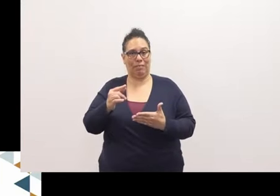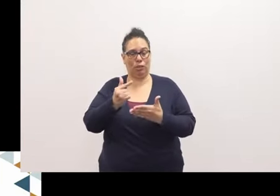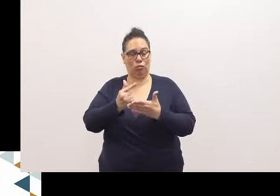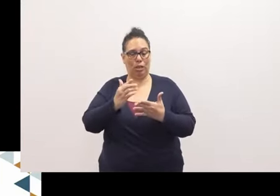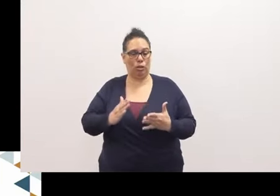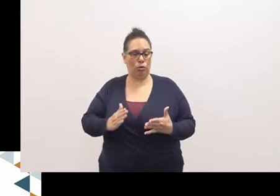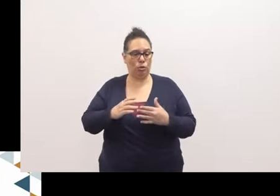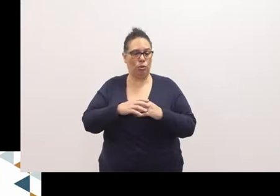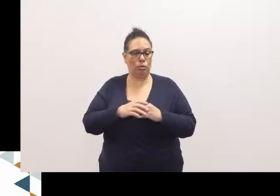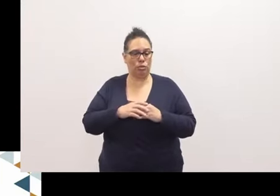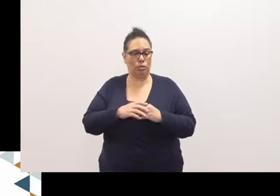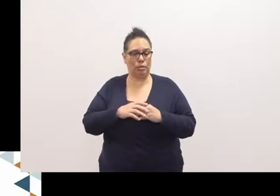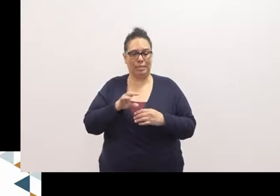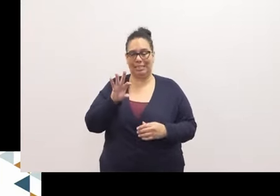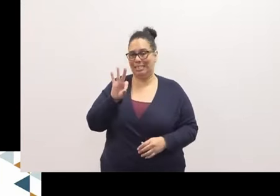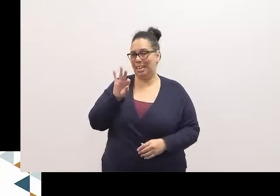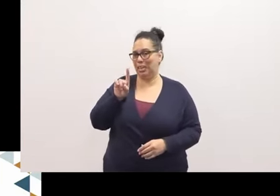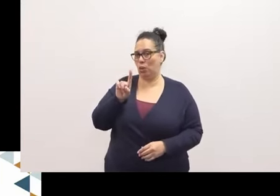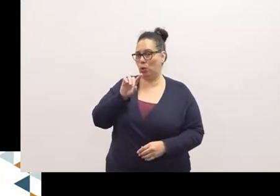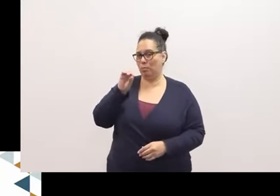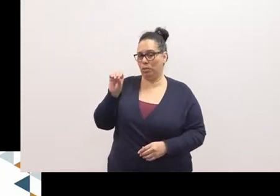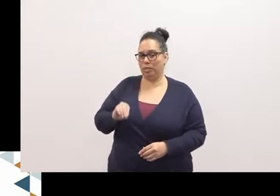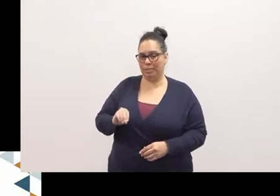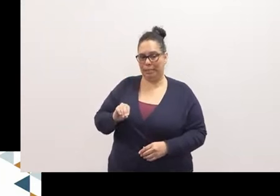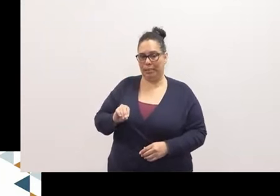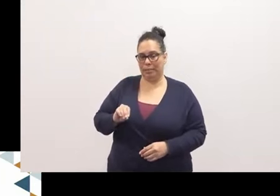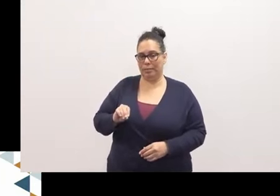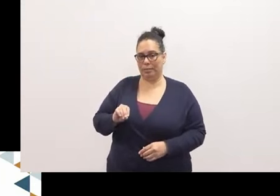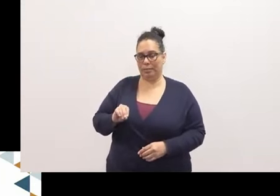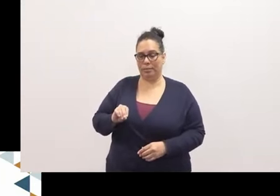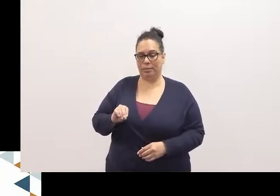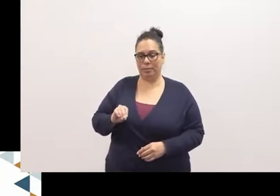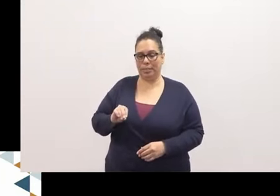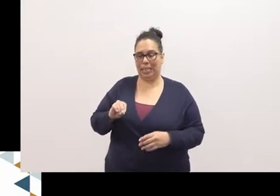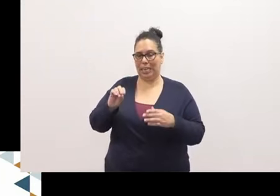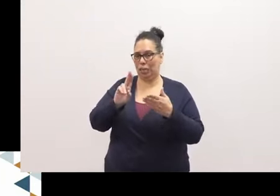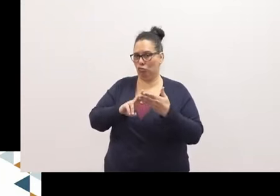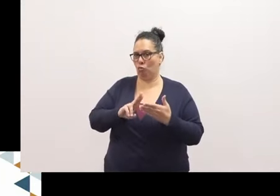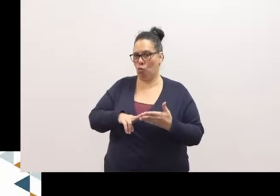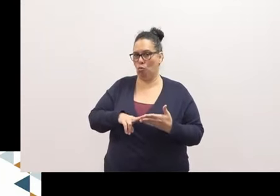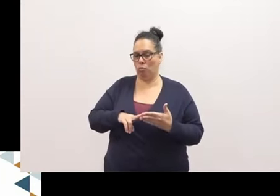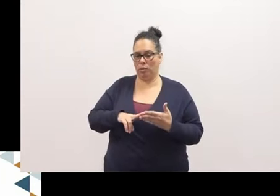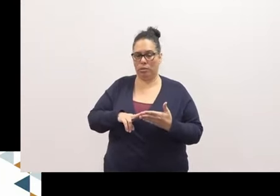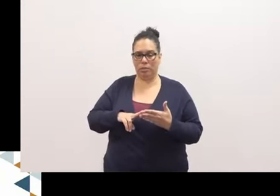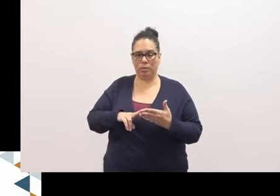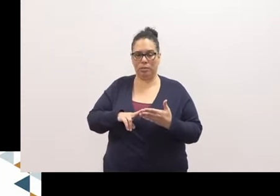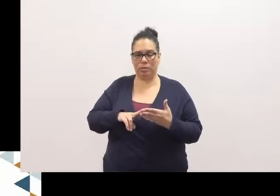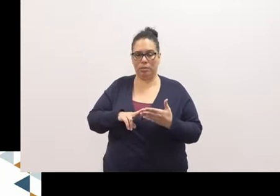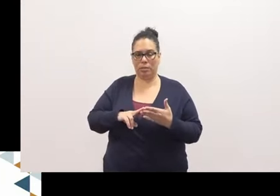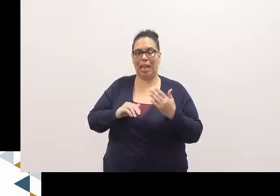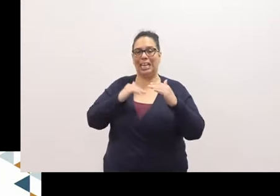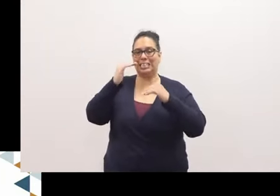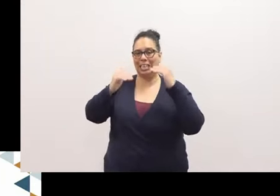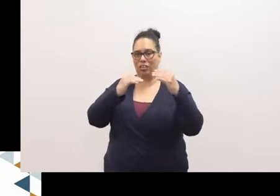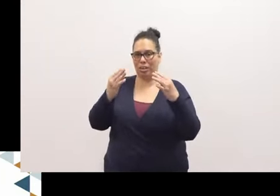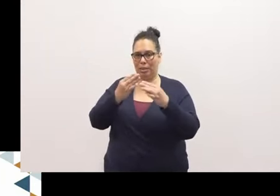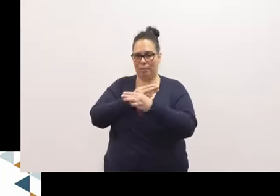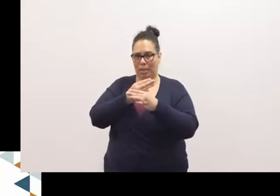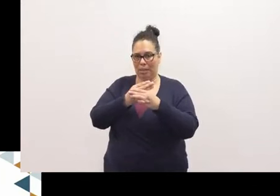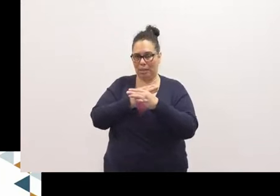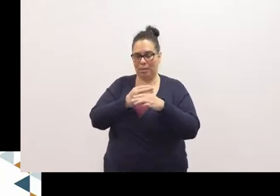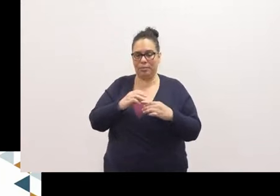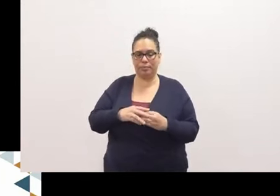graders, 91% of our seventh graders are enrolled in a math accelerated